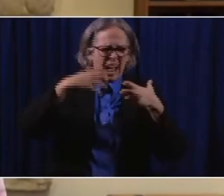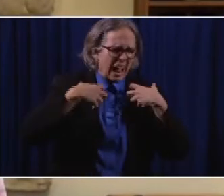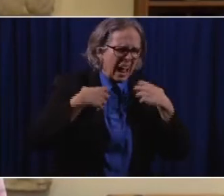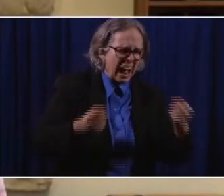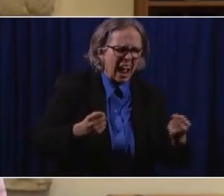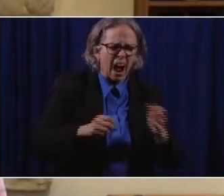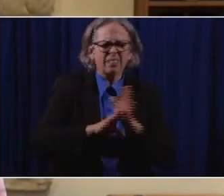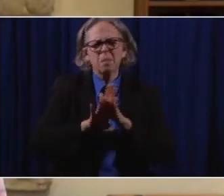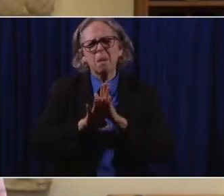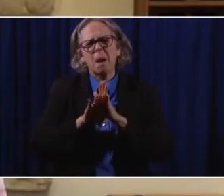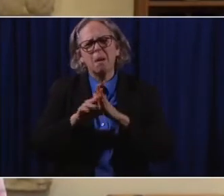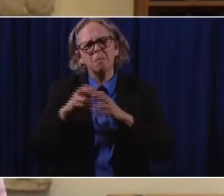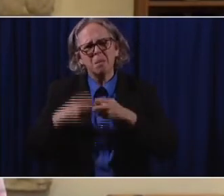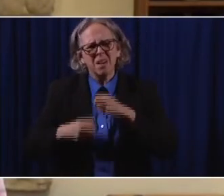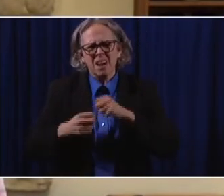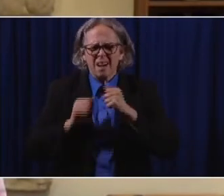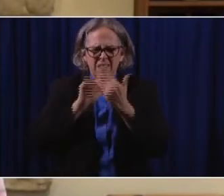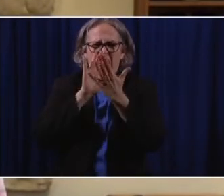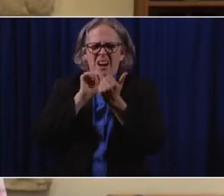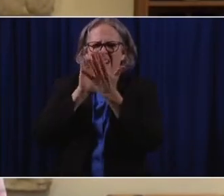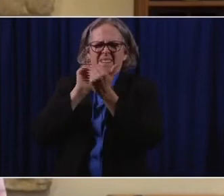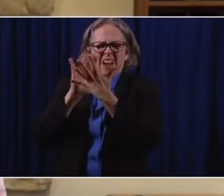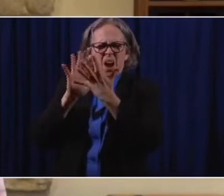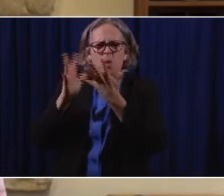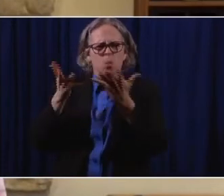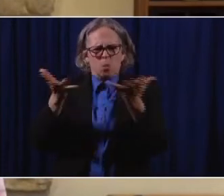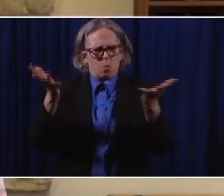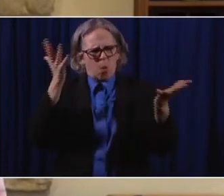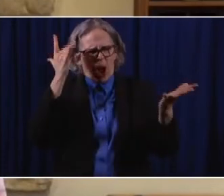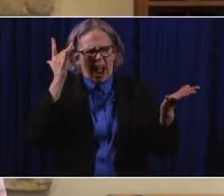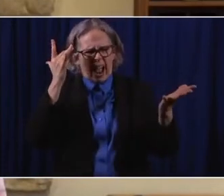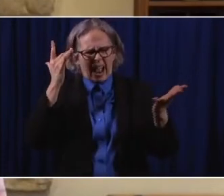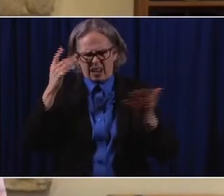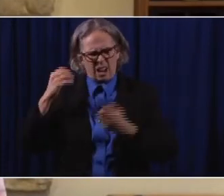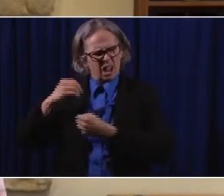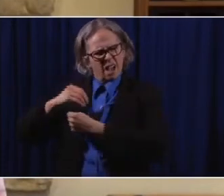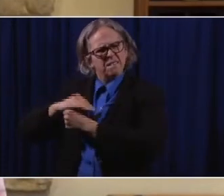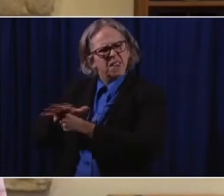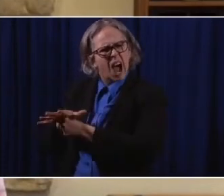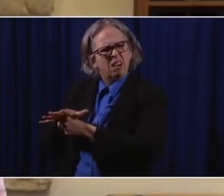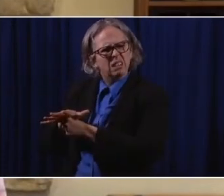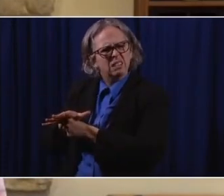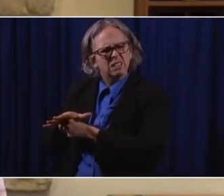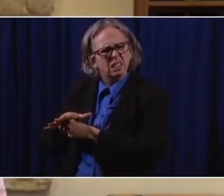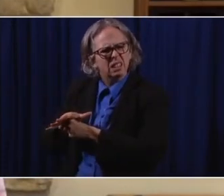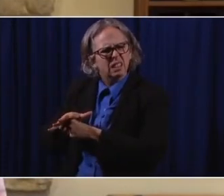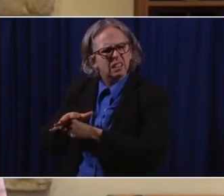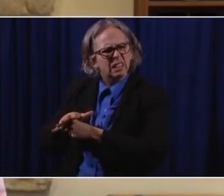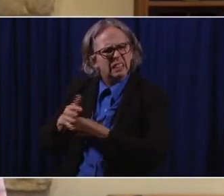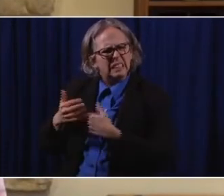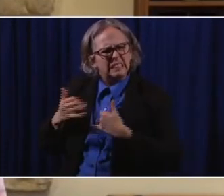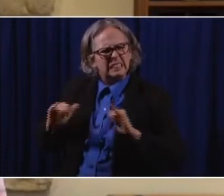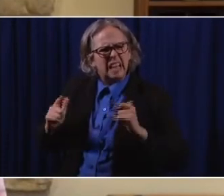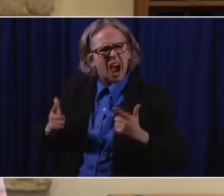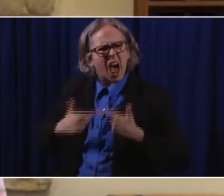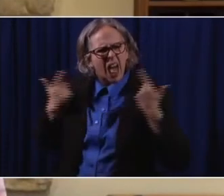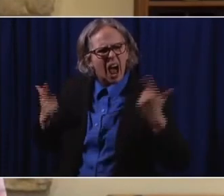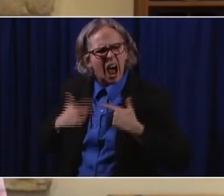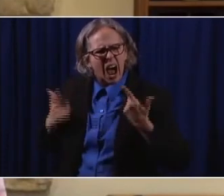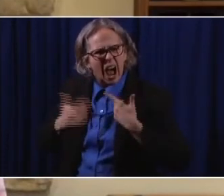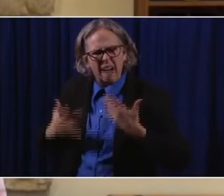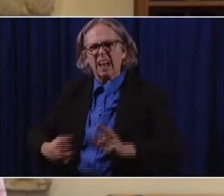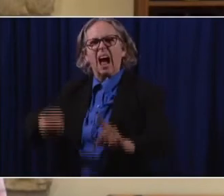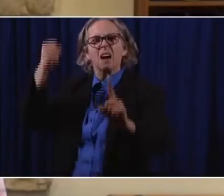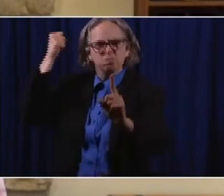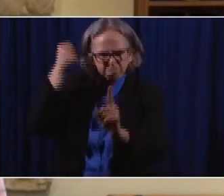virus has certainly not been benign, and we have not been spared, and the people of Ohio have not been spared. But because of